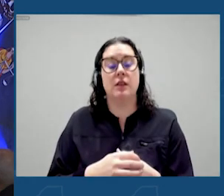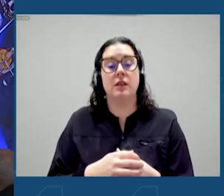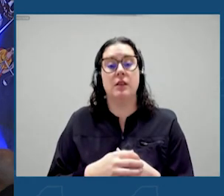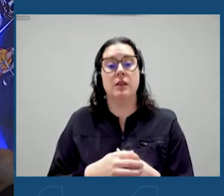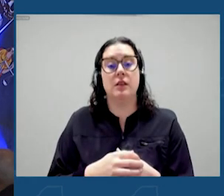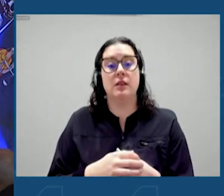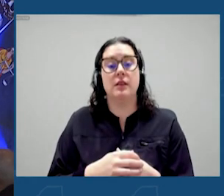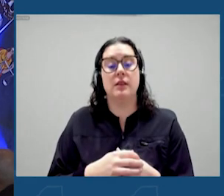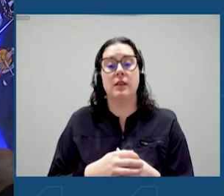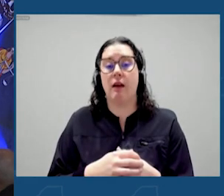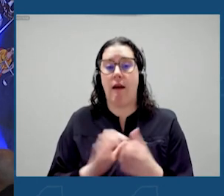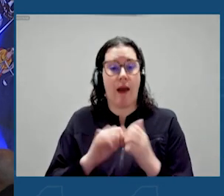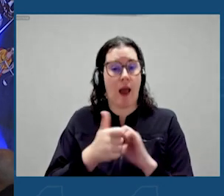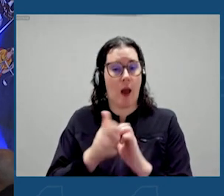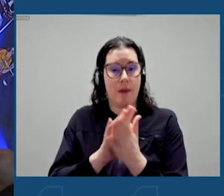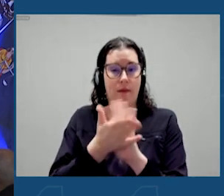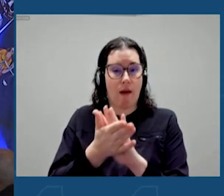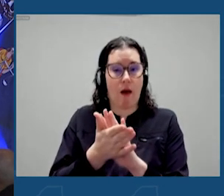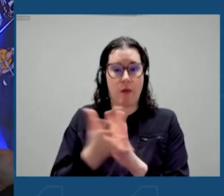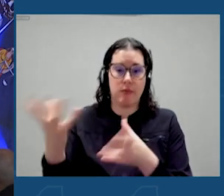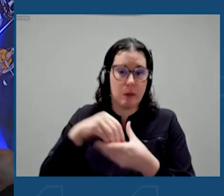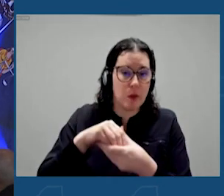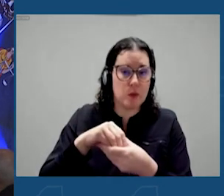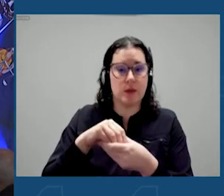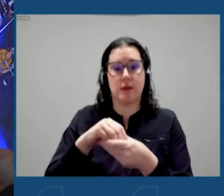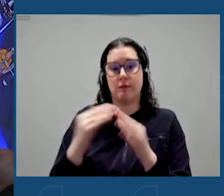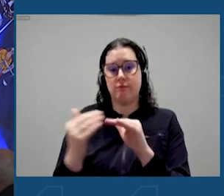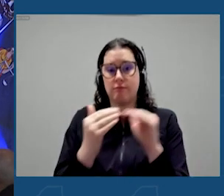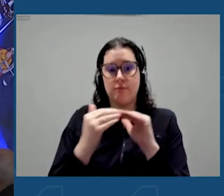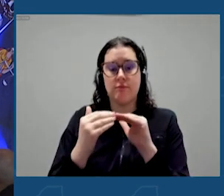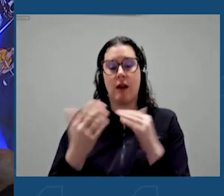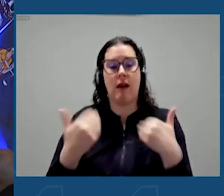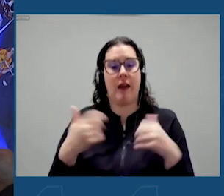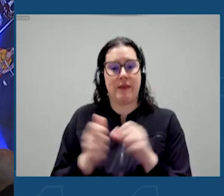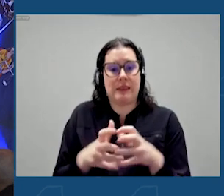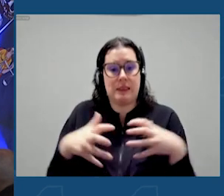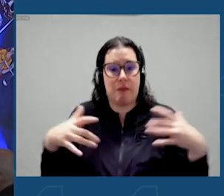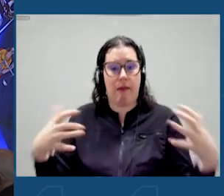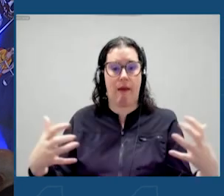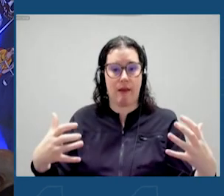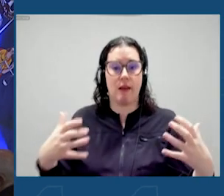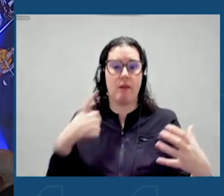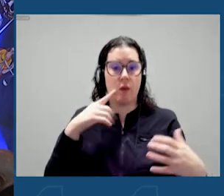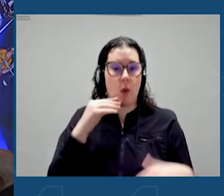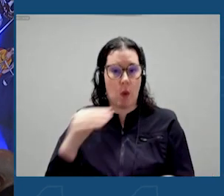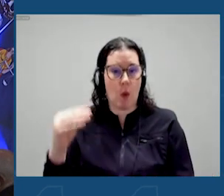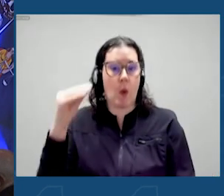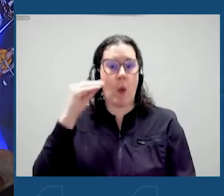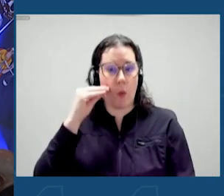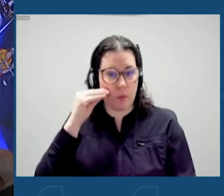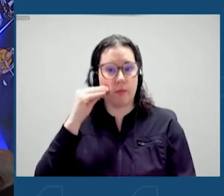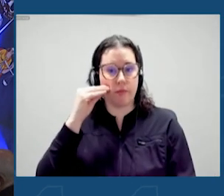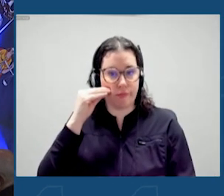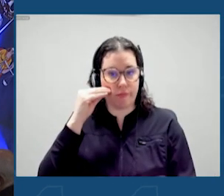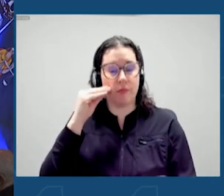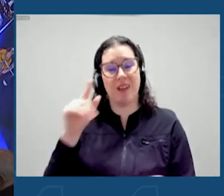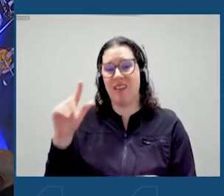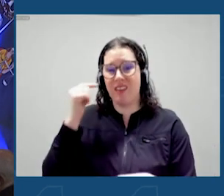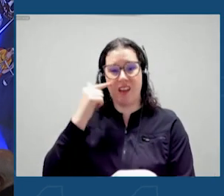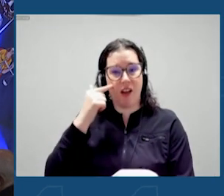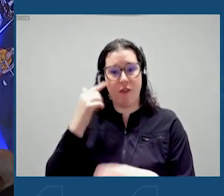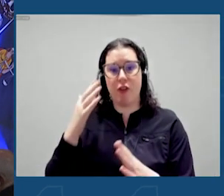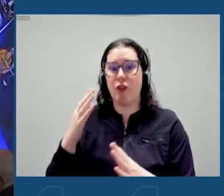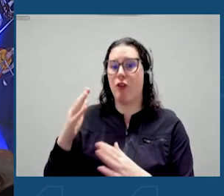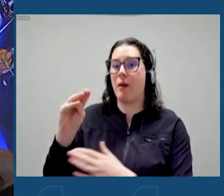making that inclusive is dramatically expanding the housing stock, as the governor and mayor have